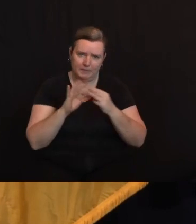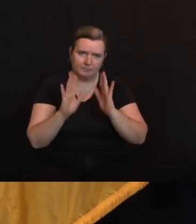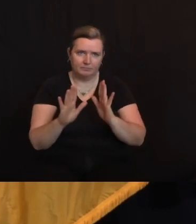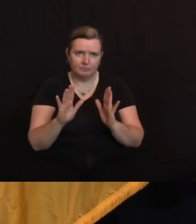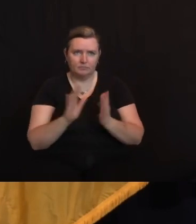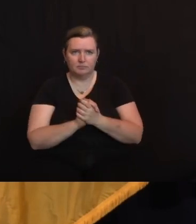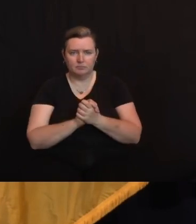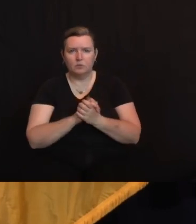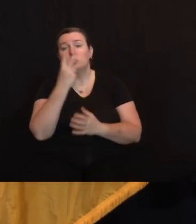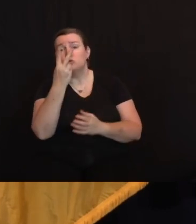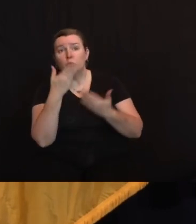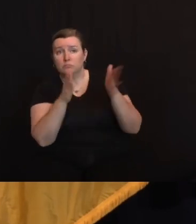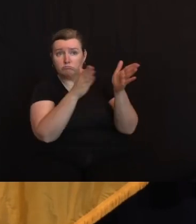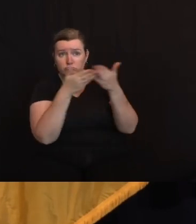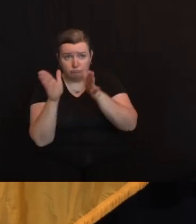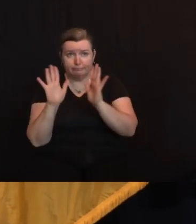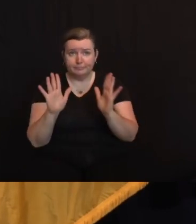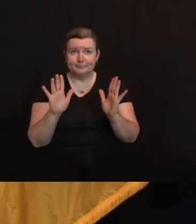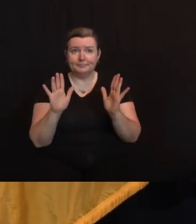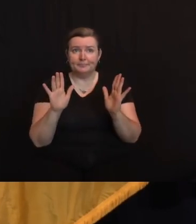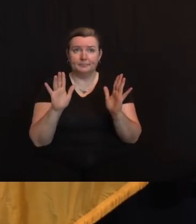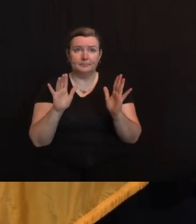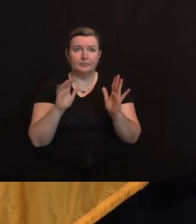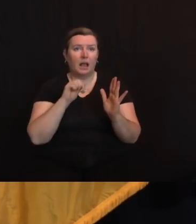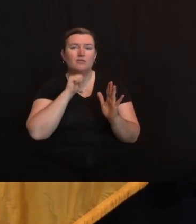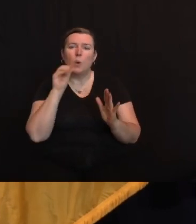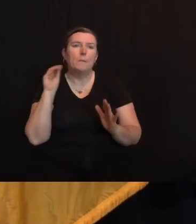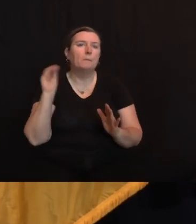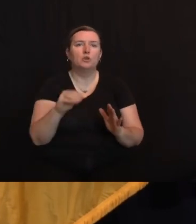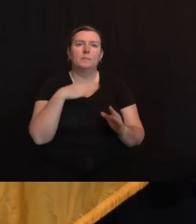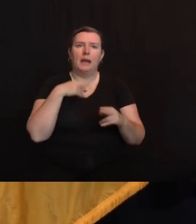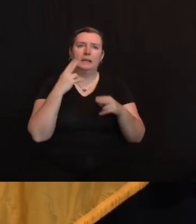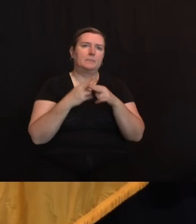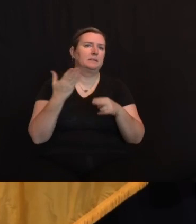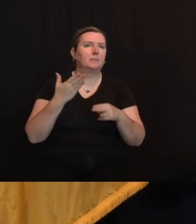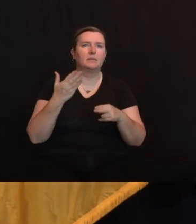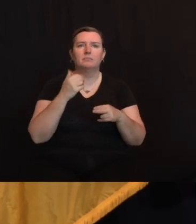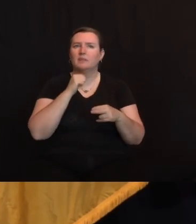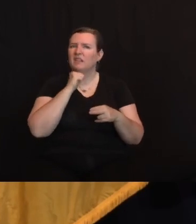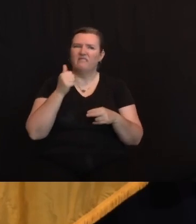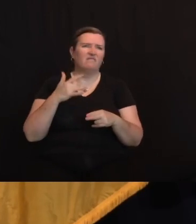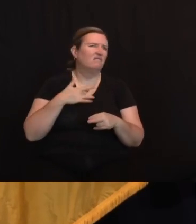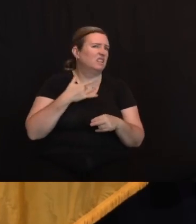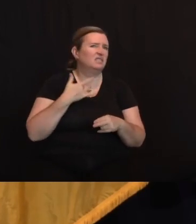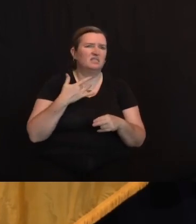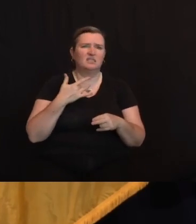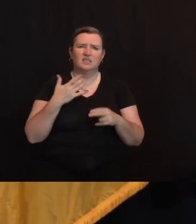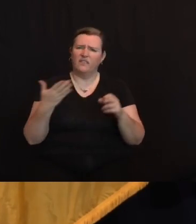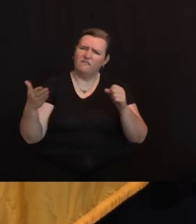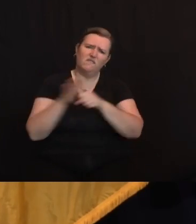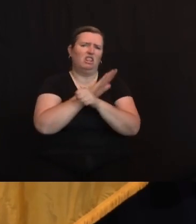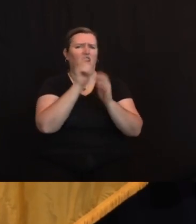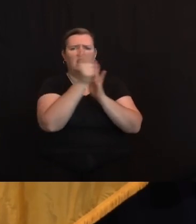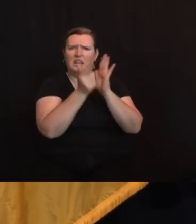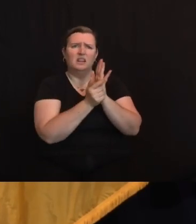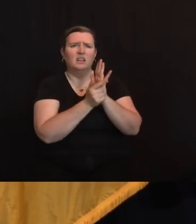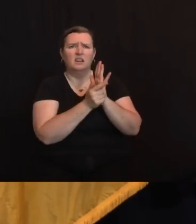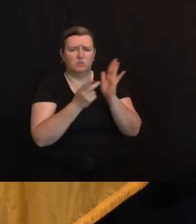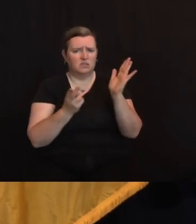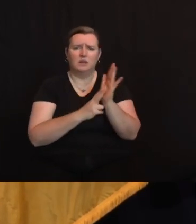wouldn't attach our name to something that if we thought it was not completely constitutional and legal. And